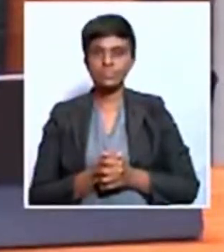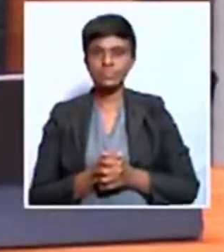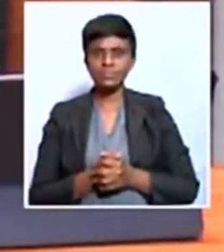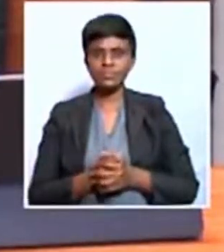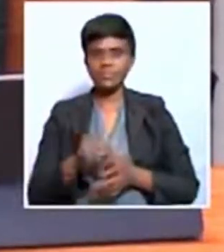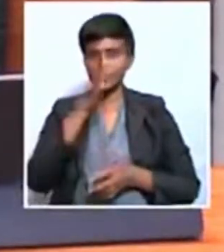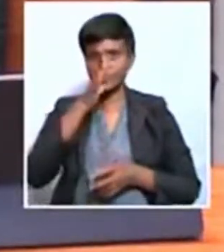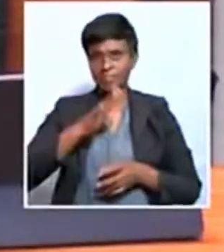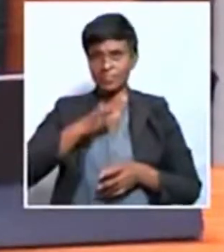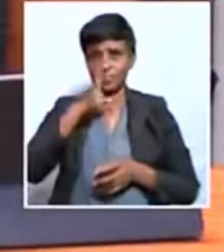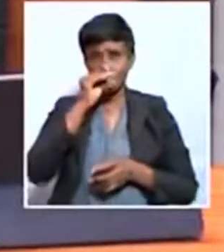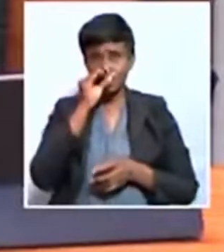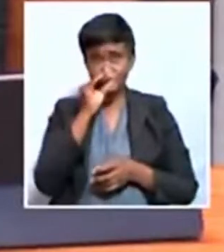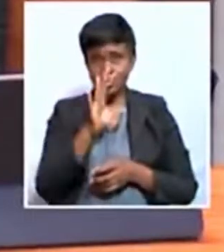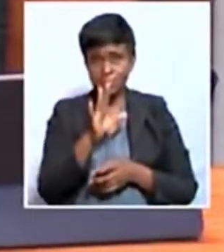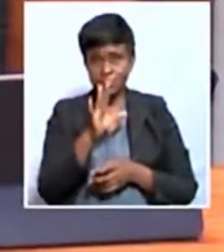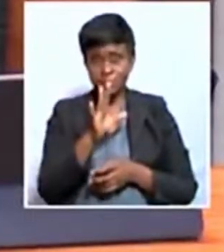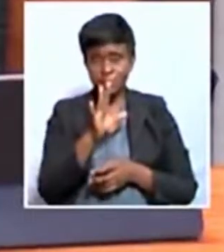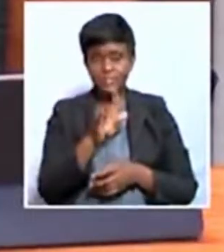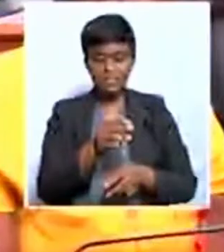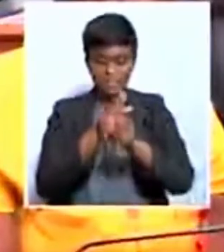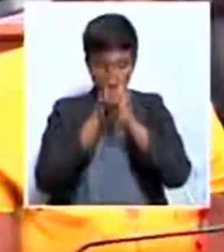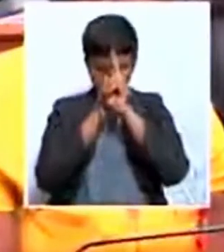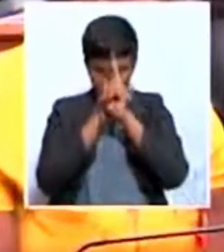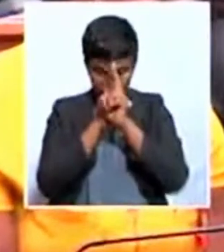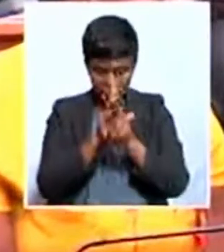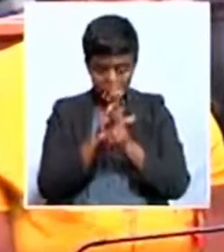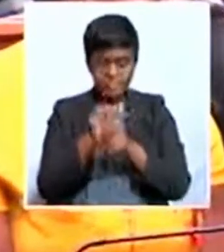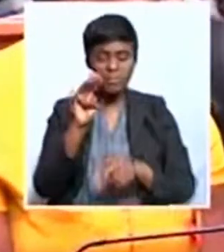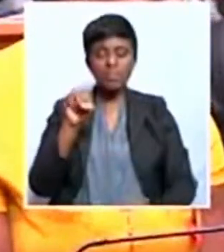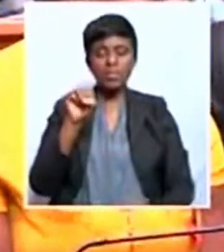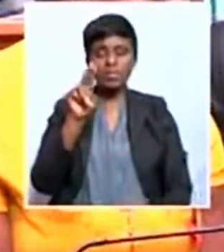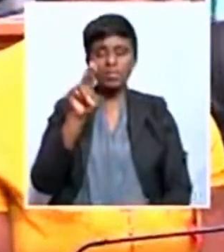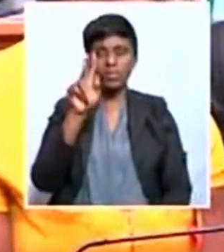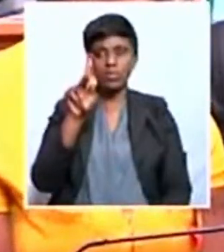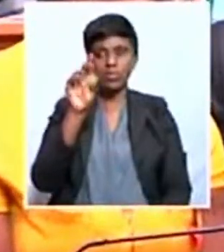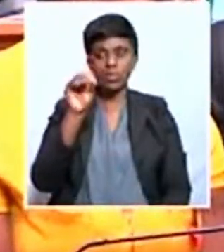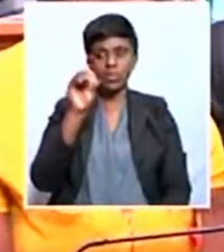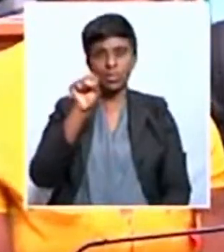Madam Speaker, Honorable Mukosa